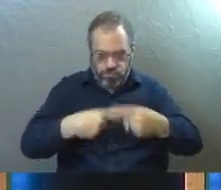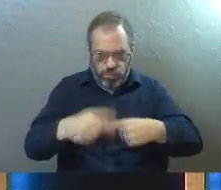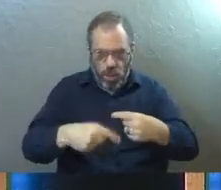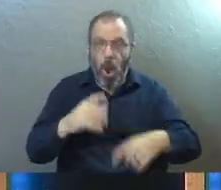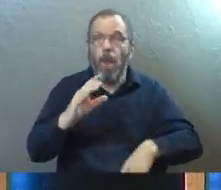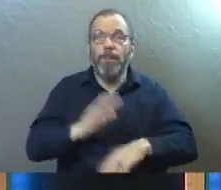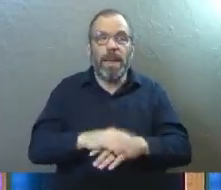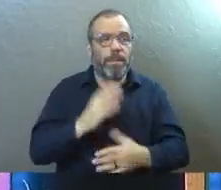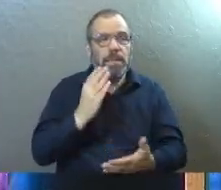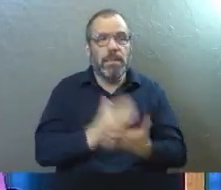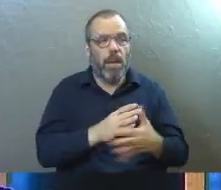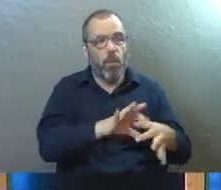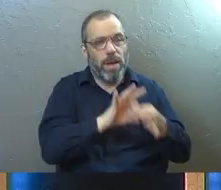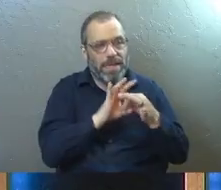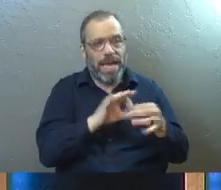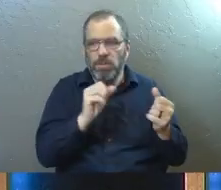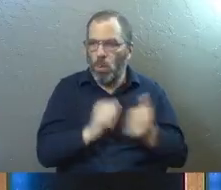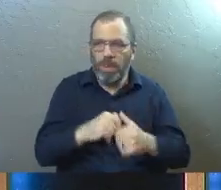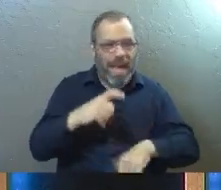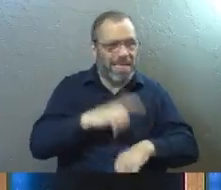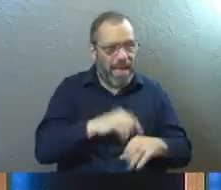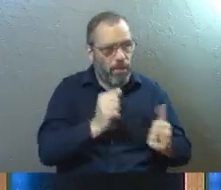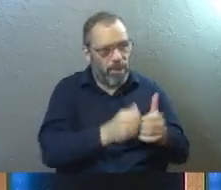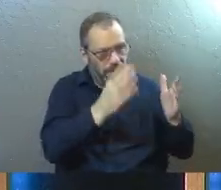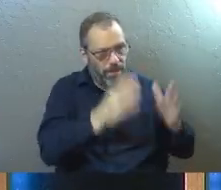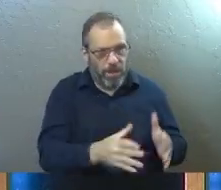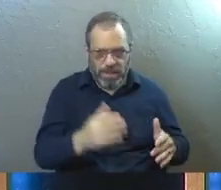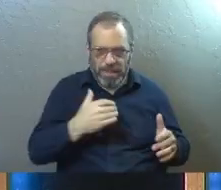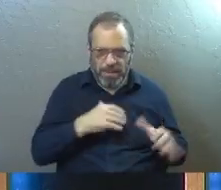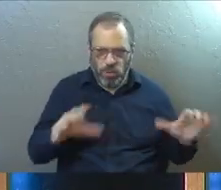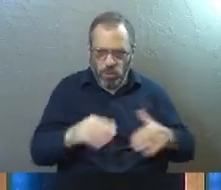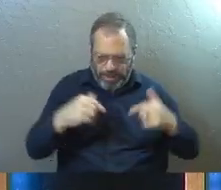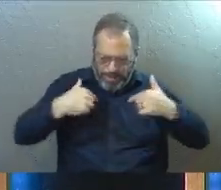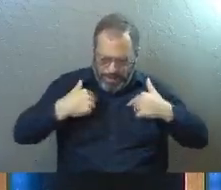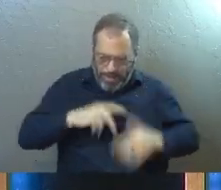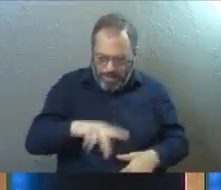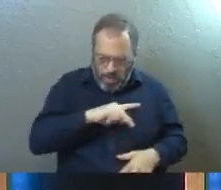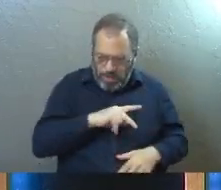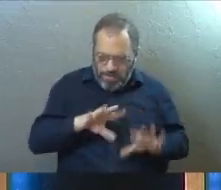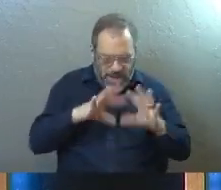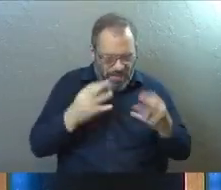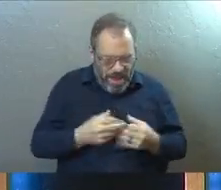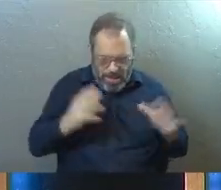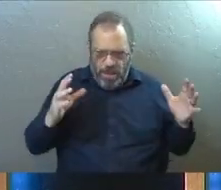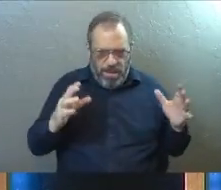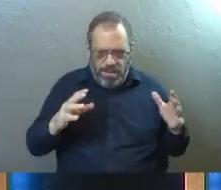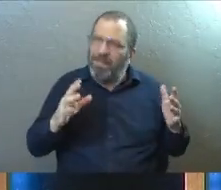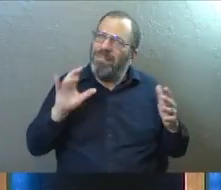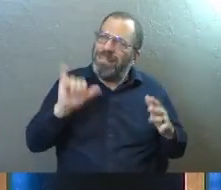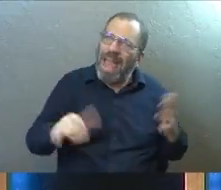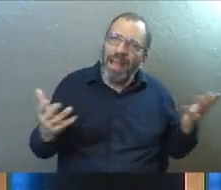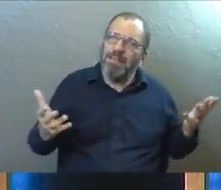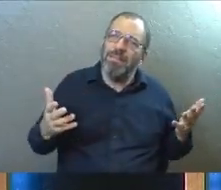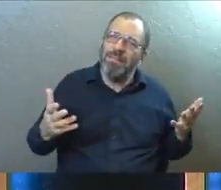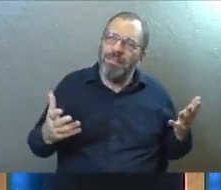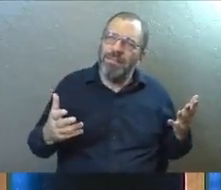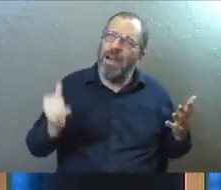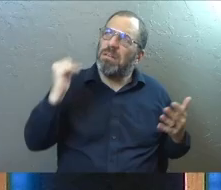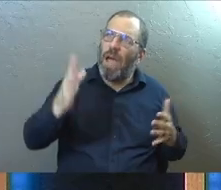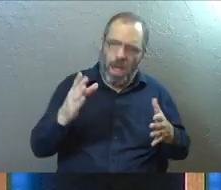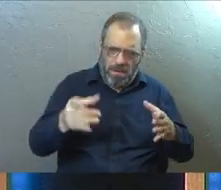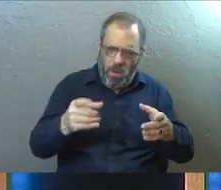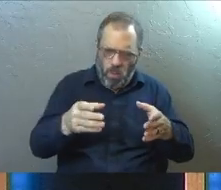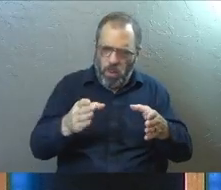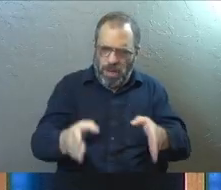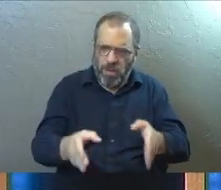Maybe it's I had to stop having that kind of relationship and spending that much time with that person because of what it was doing to me and to my family, all kinds of stuff. God, what are the